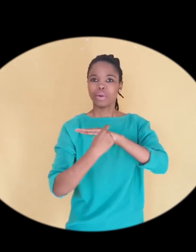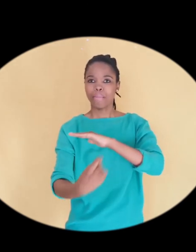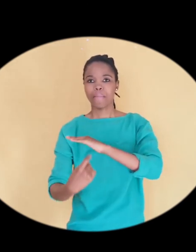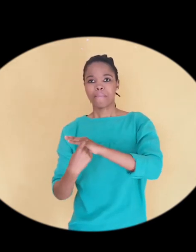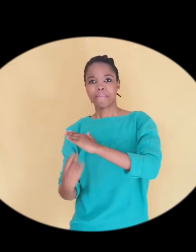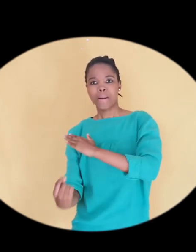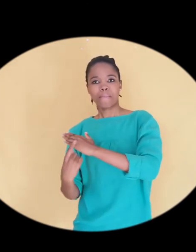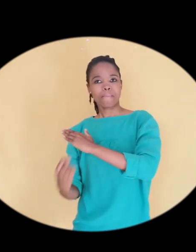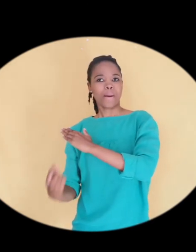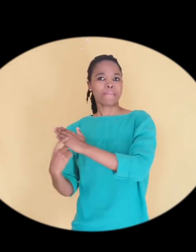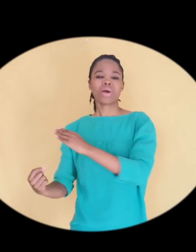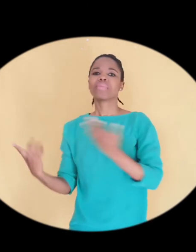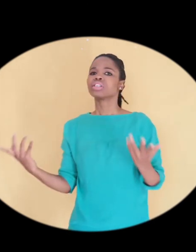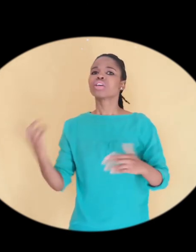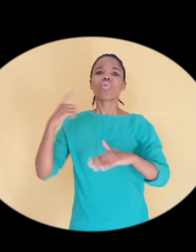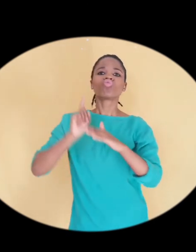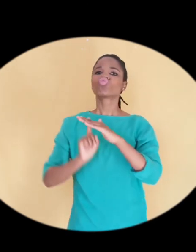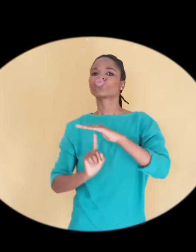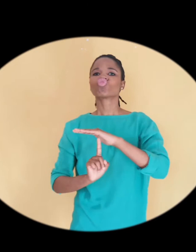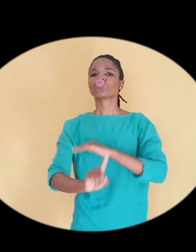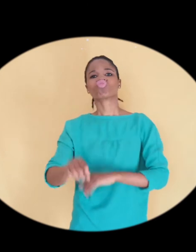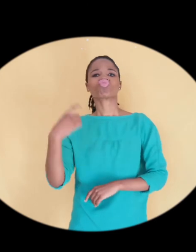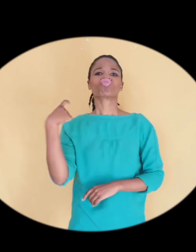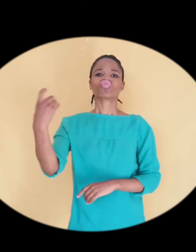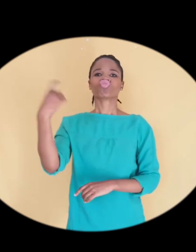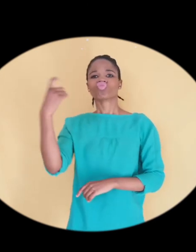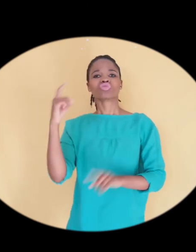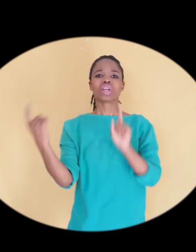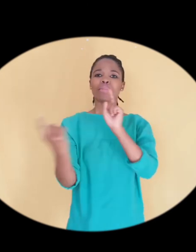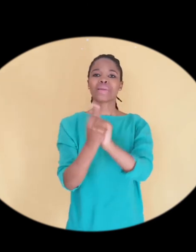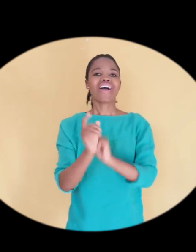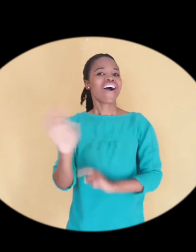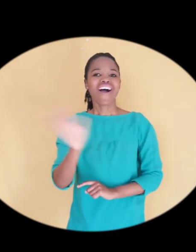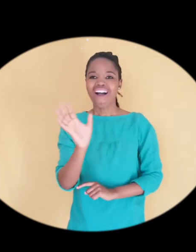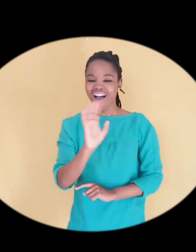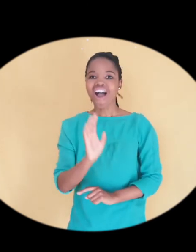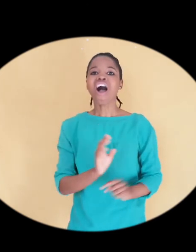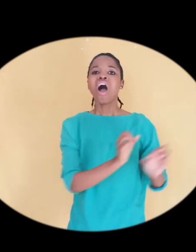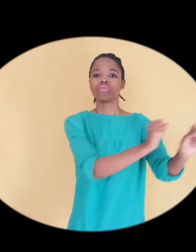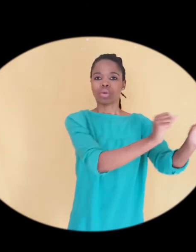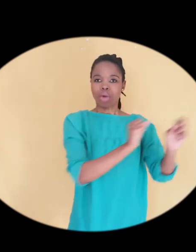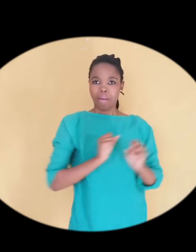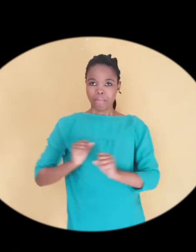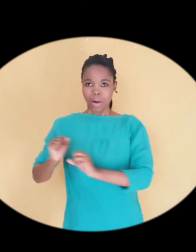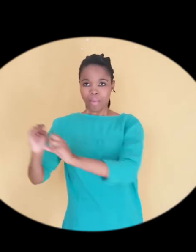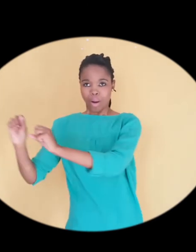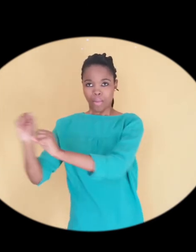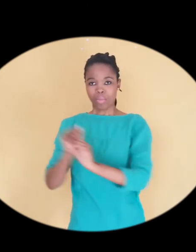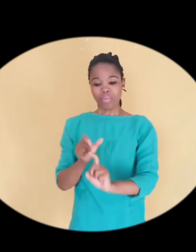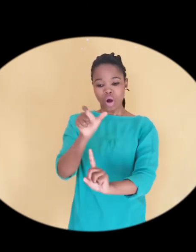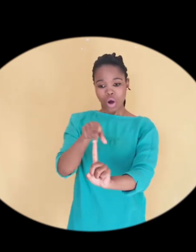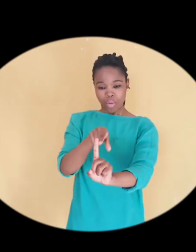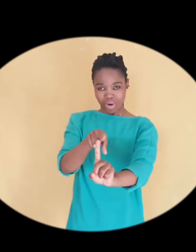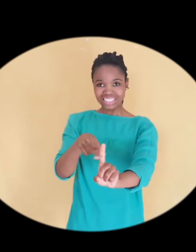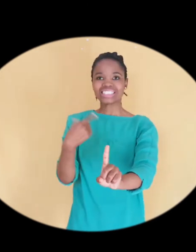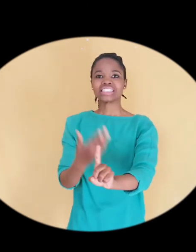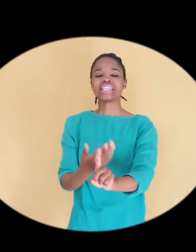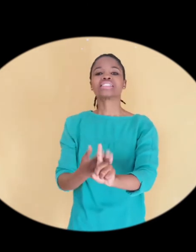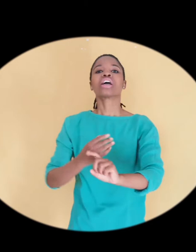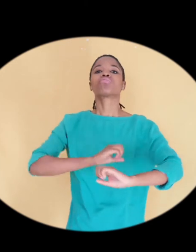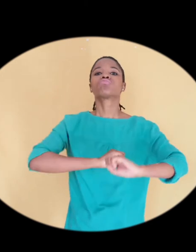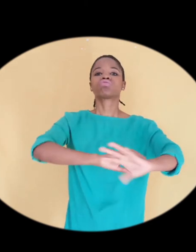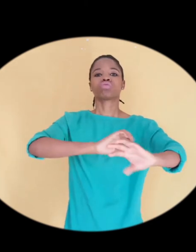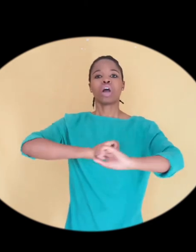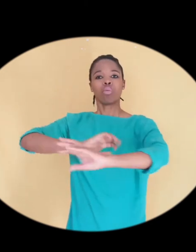get there? They don't, I can't just go knock. Okay. It has to be through a middleman called a distributor, right? They're sort